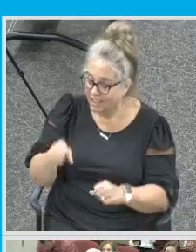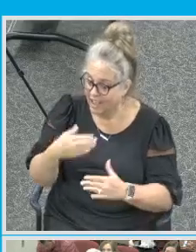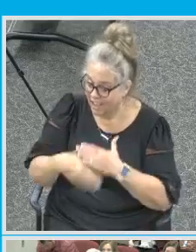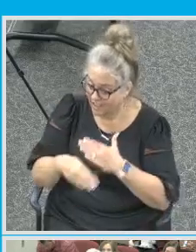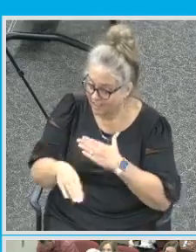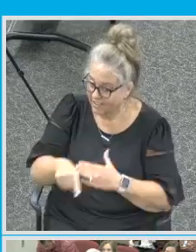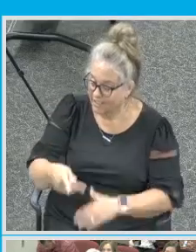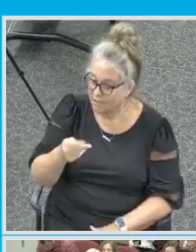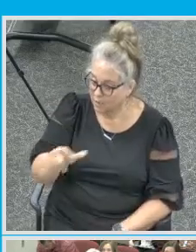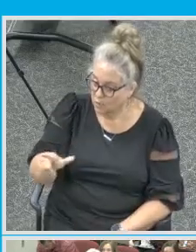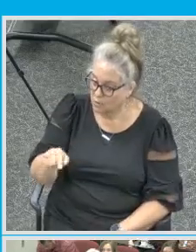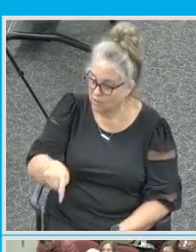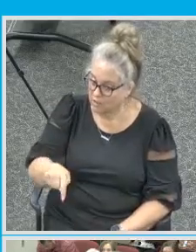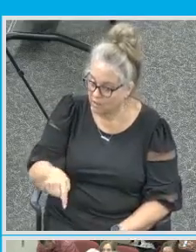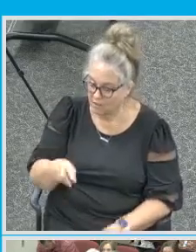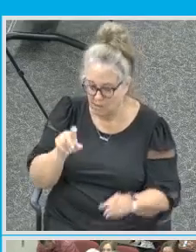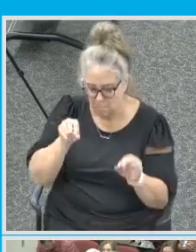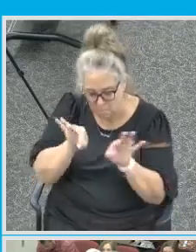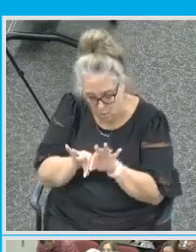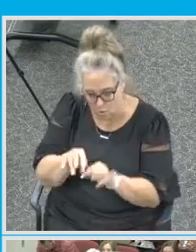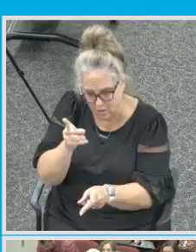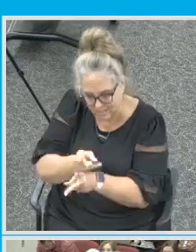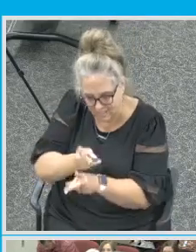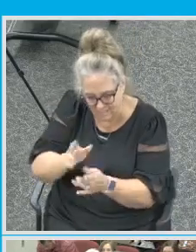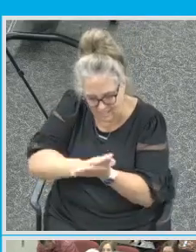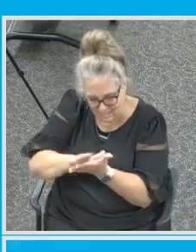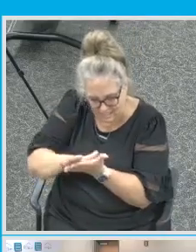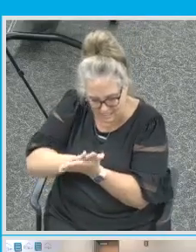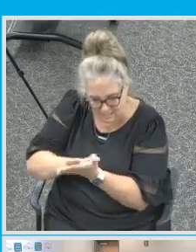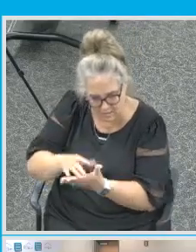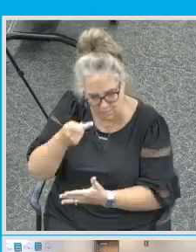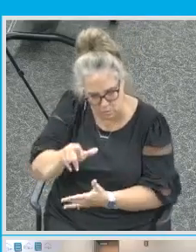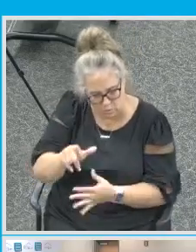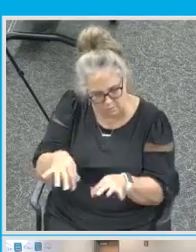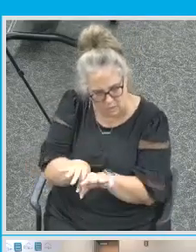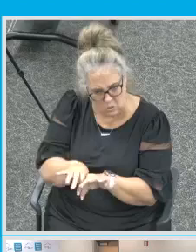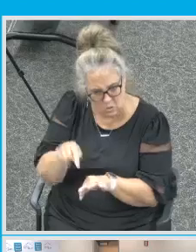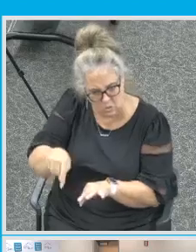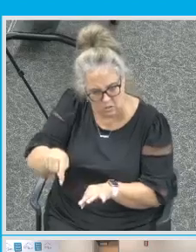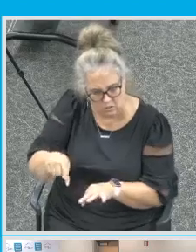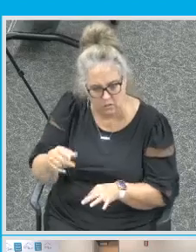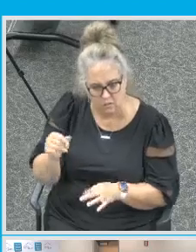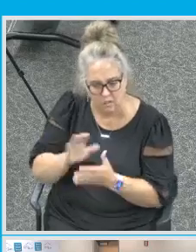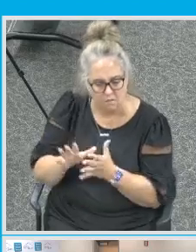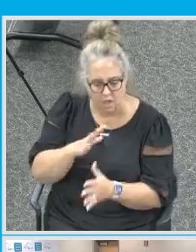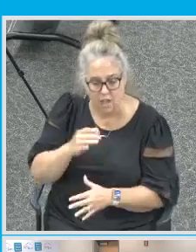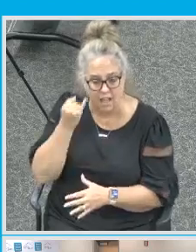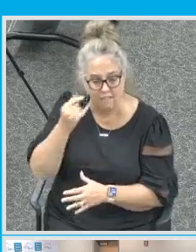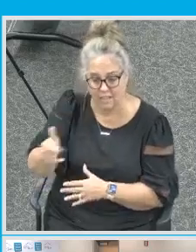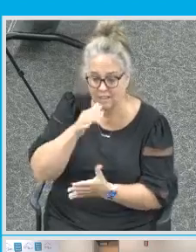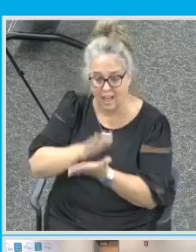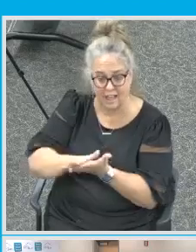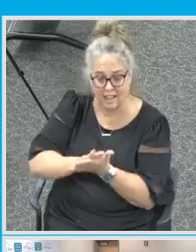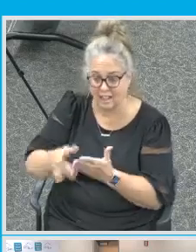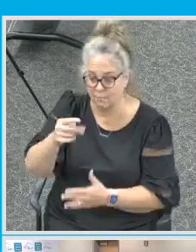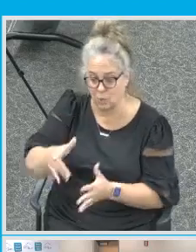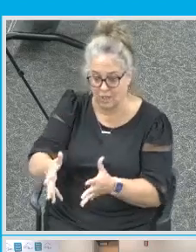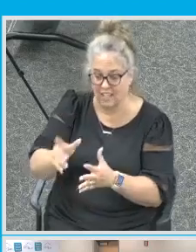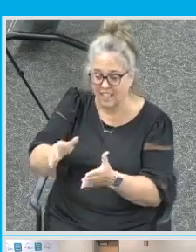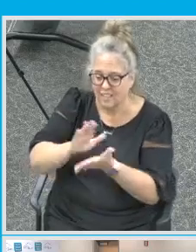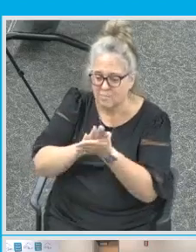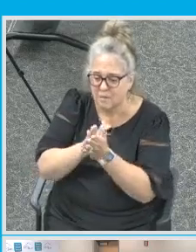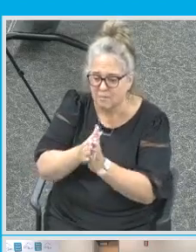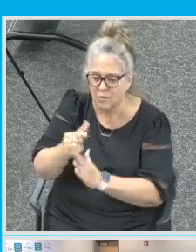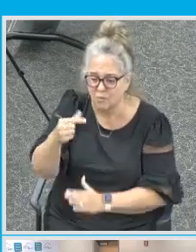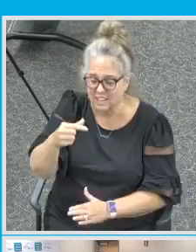pool properly and you don't have an issue. But if you're not taking care of your swimming pool and you're letting it turn green, then the odds are that you're also